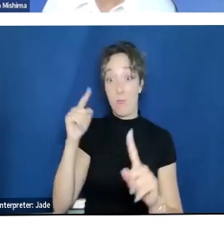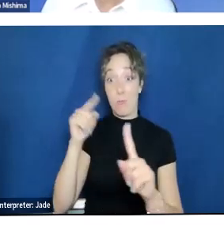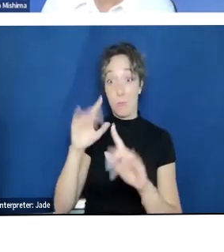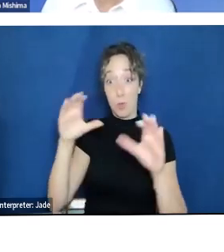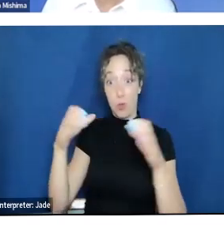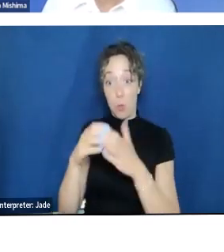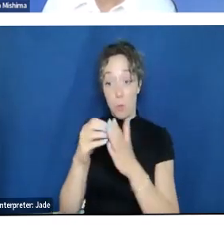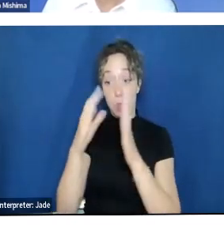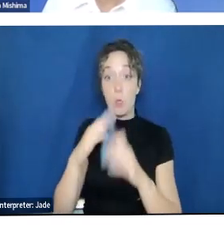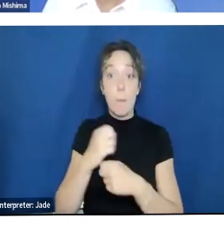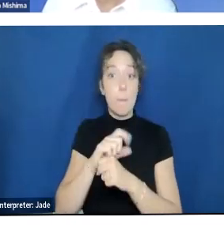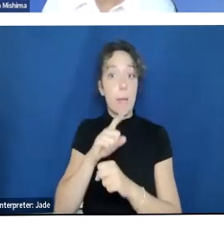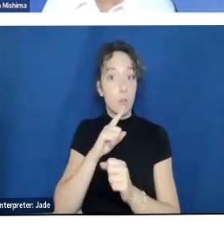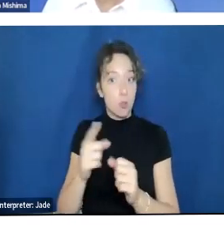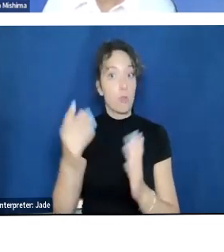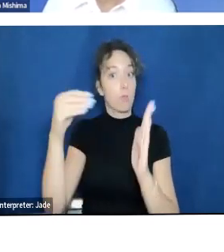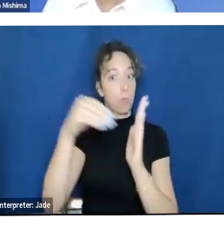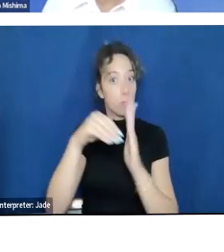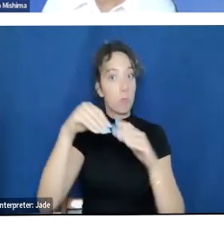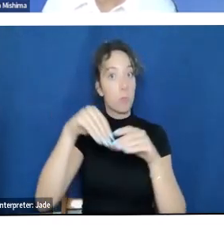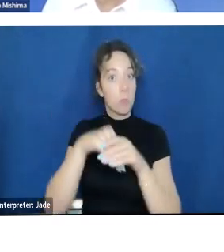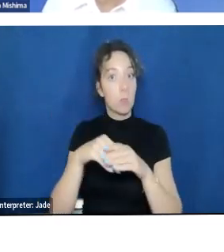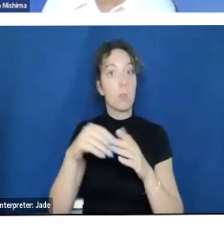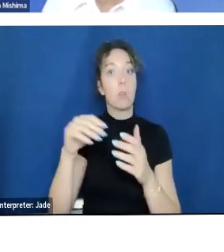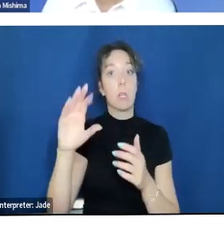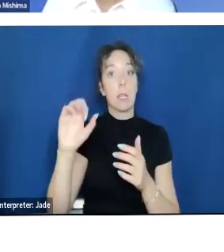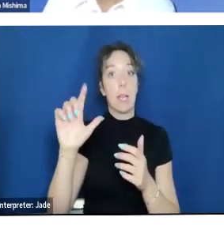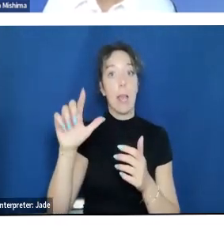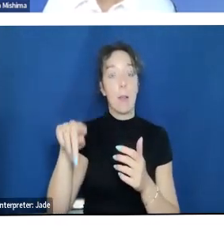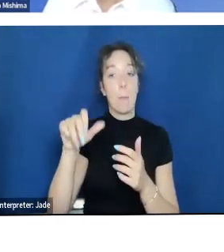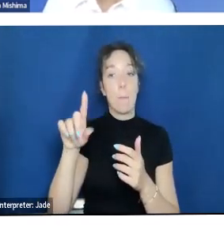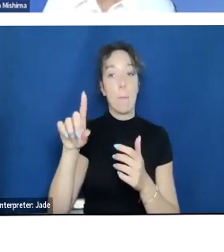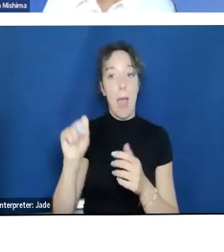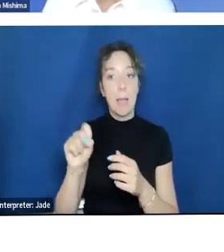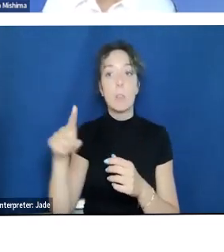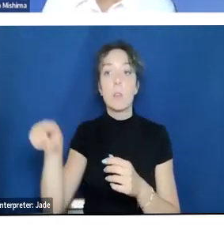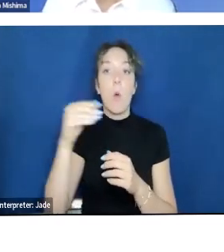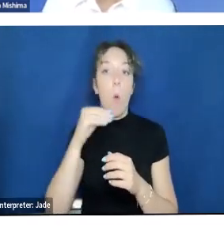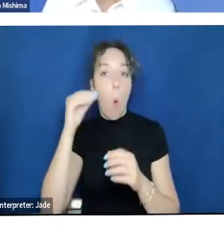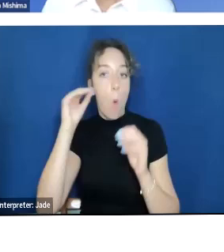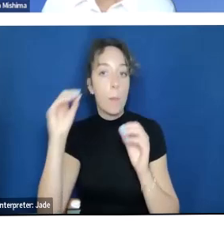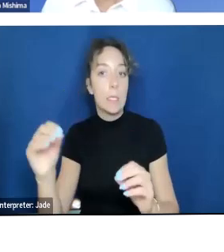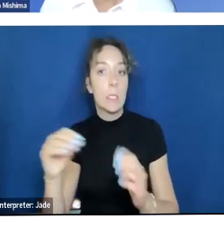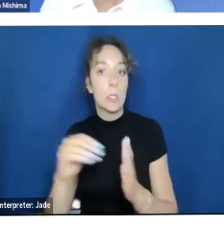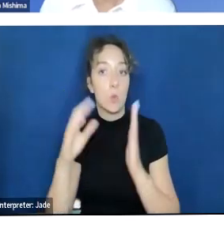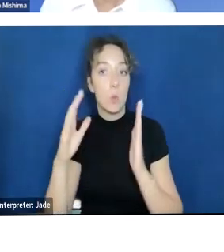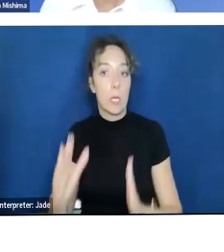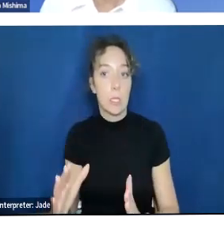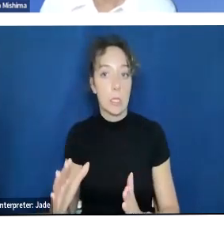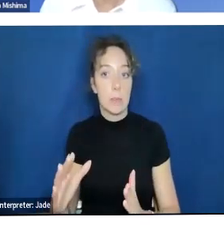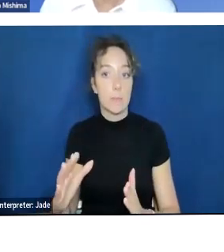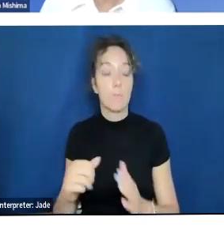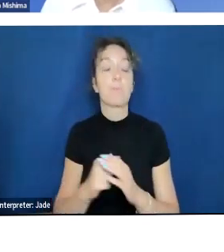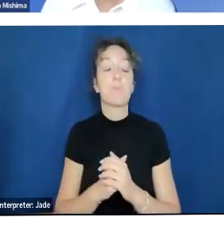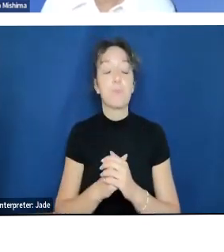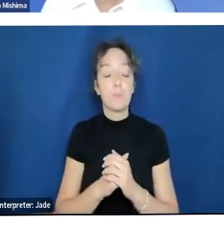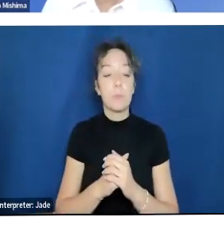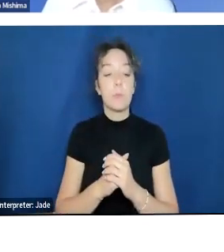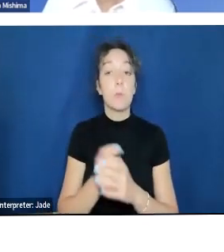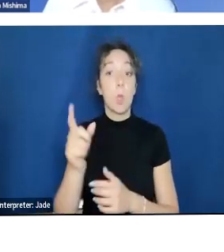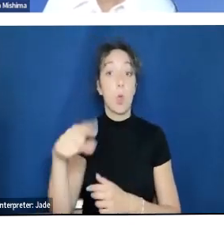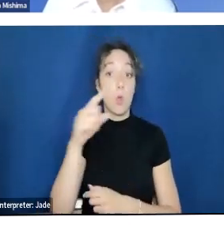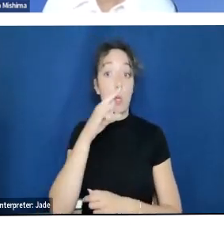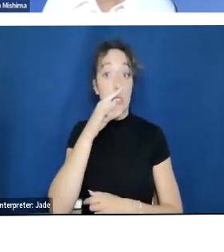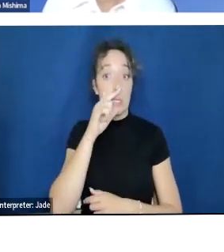to make sure their records in CalPADS for are the homeless students. And those kids